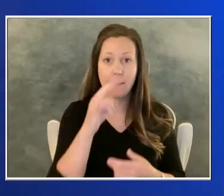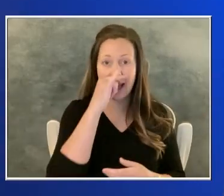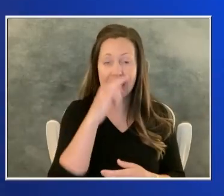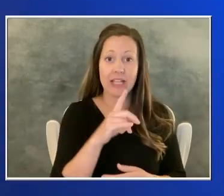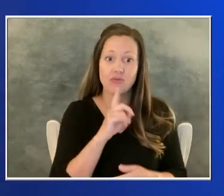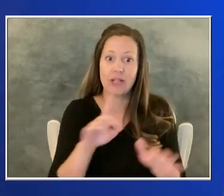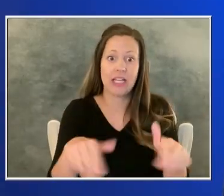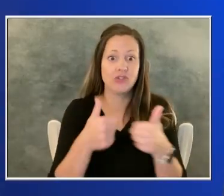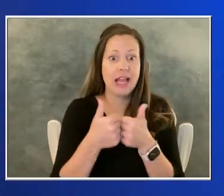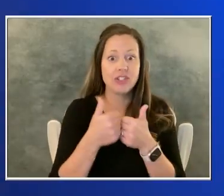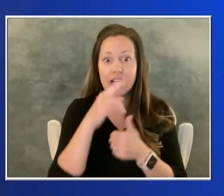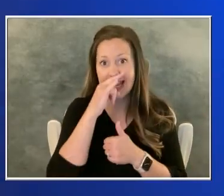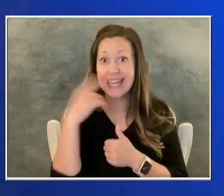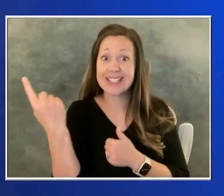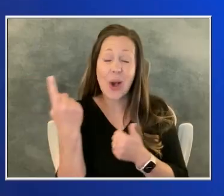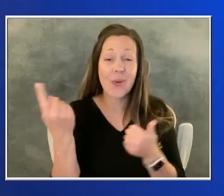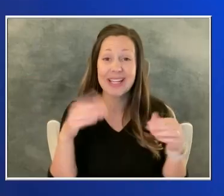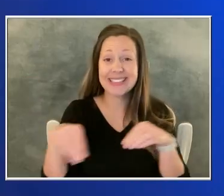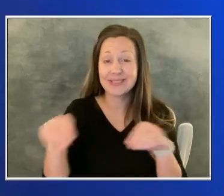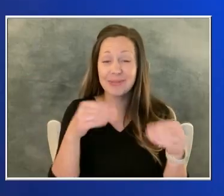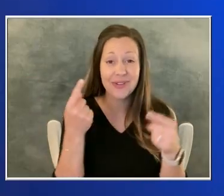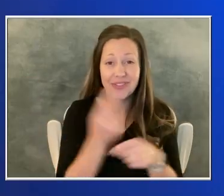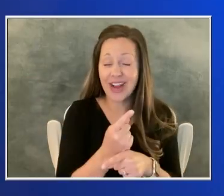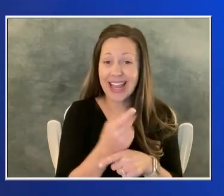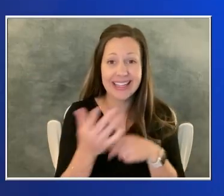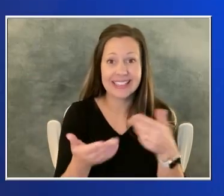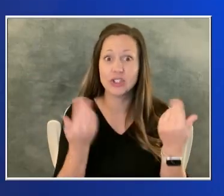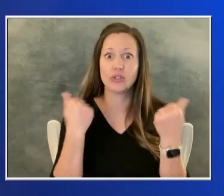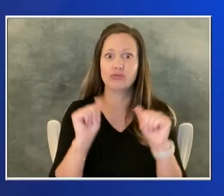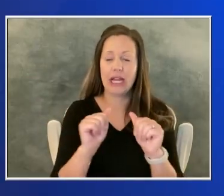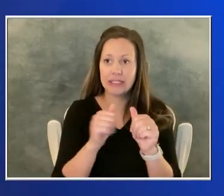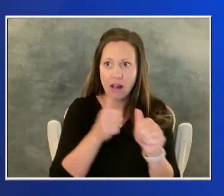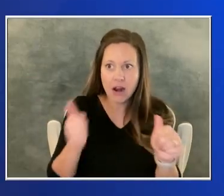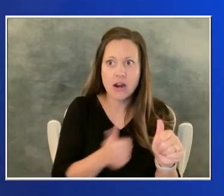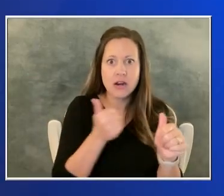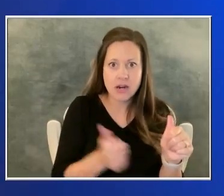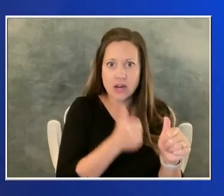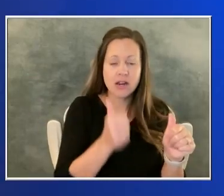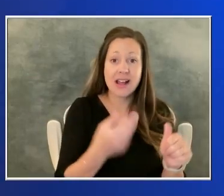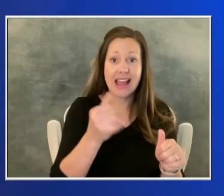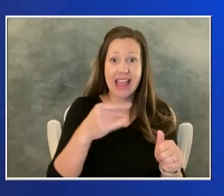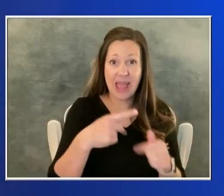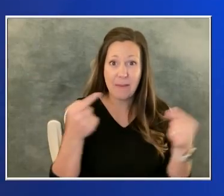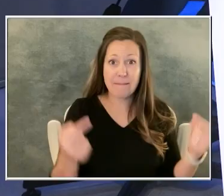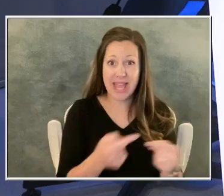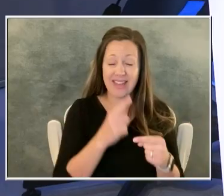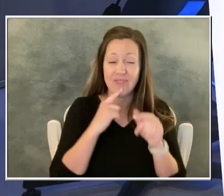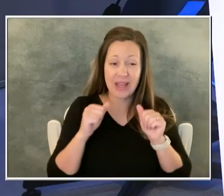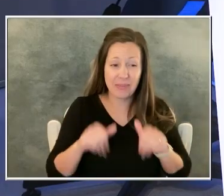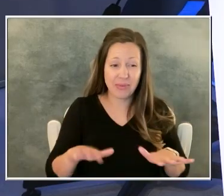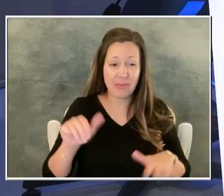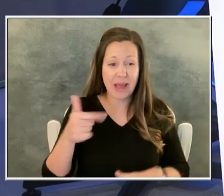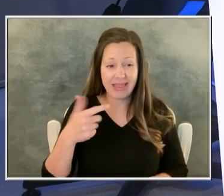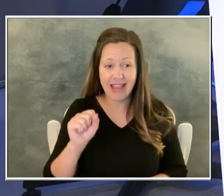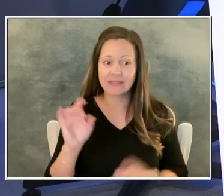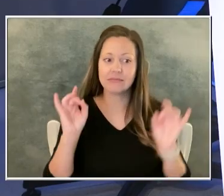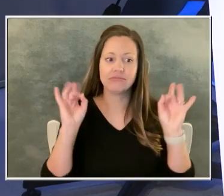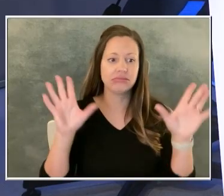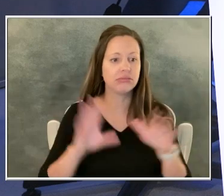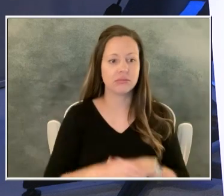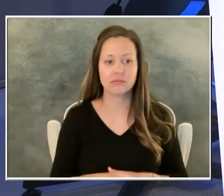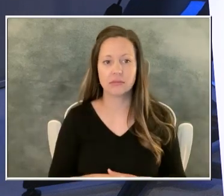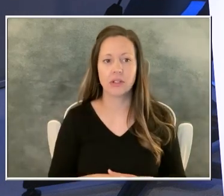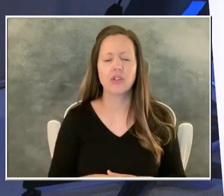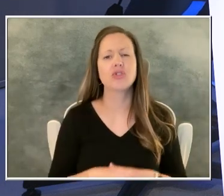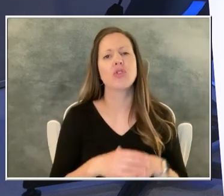always on the go. It's hard to keep up whenever you're having hip pain that radiates down your legs. So what type of treatments were you trying before you were offered this